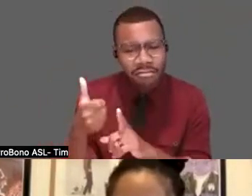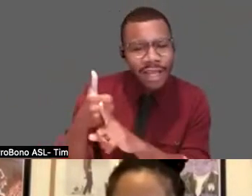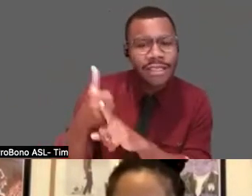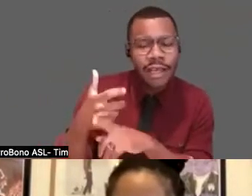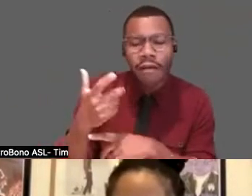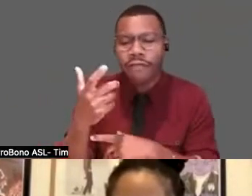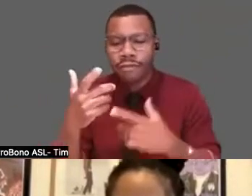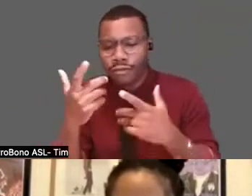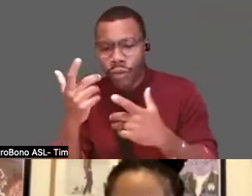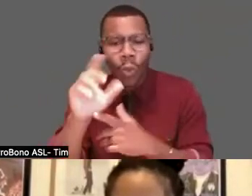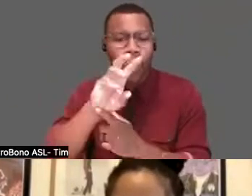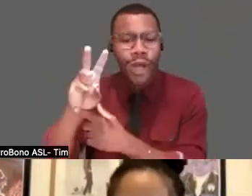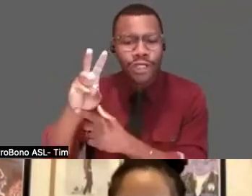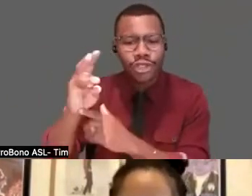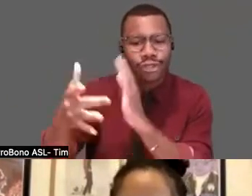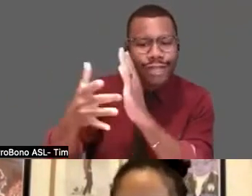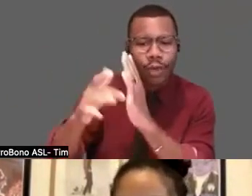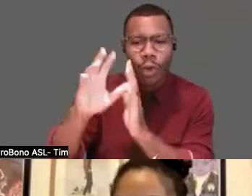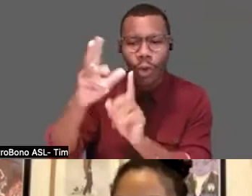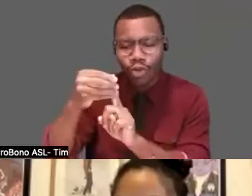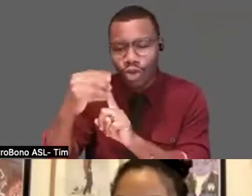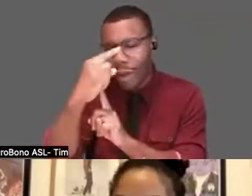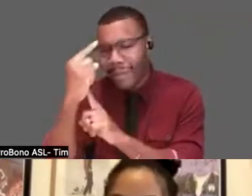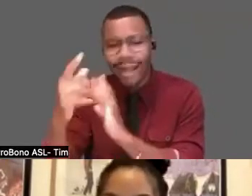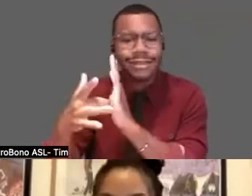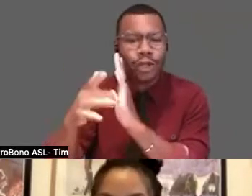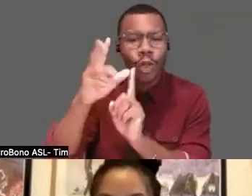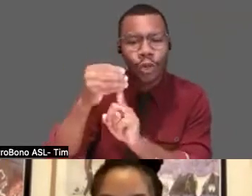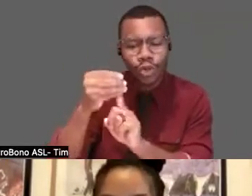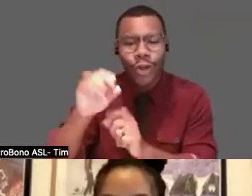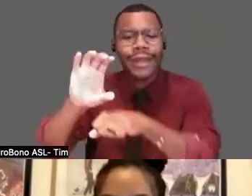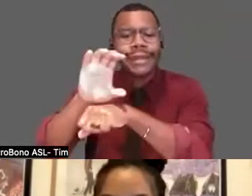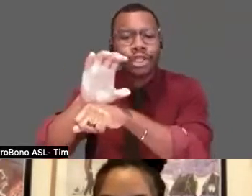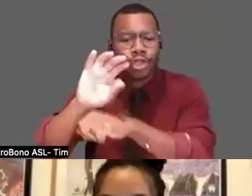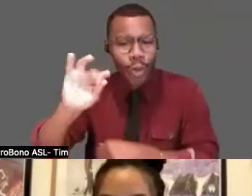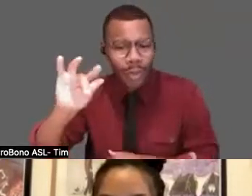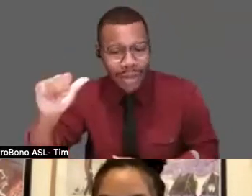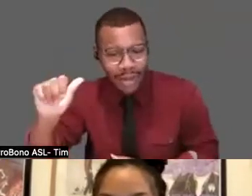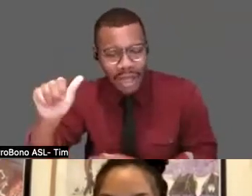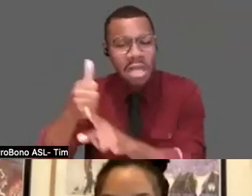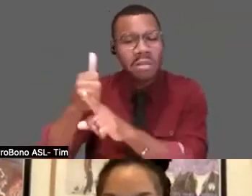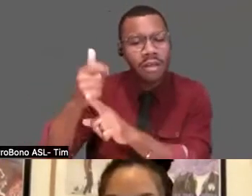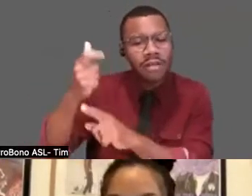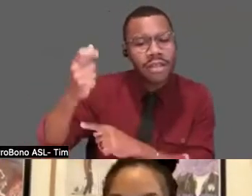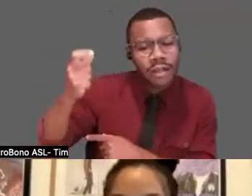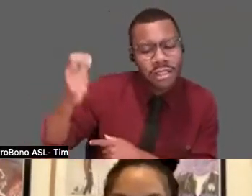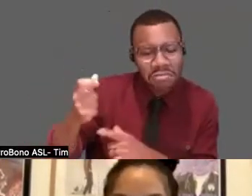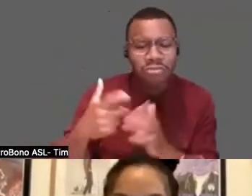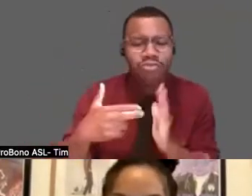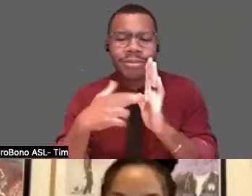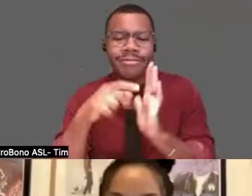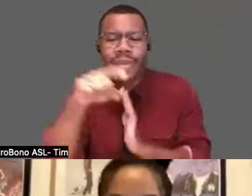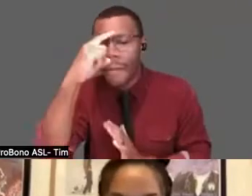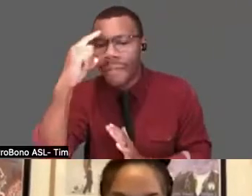technoculture, Black technoculture, and digital media. His scholarship examines Black and white representations in social media,